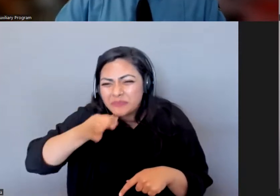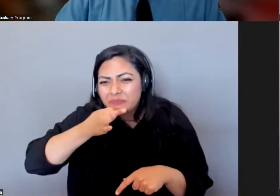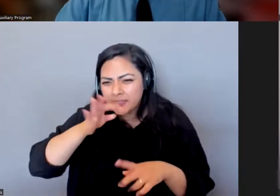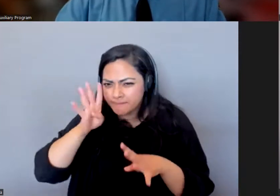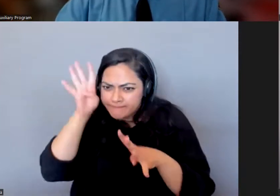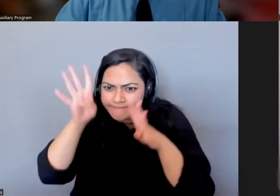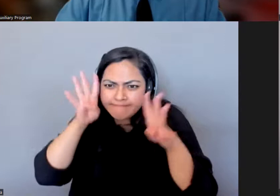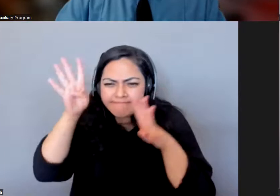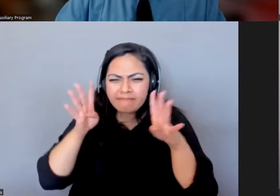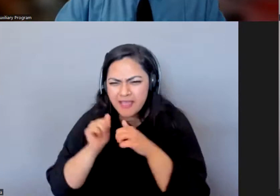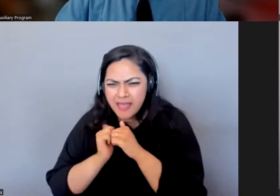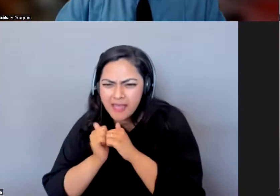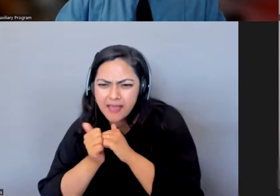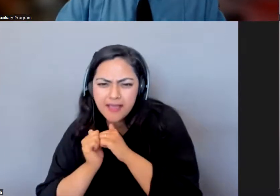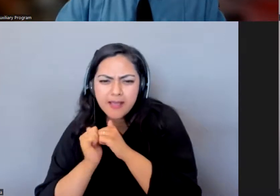that's